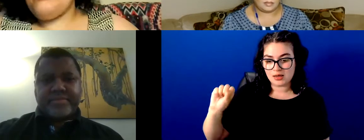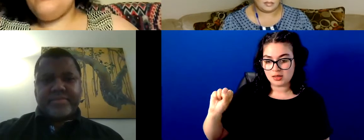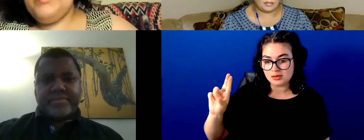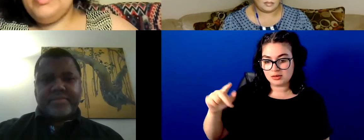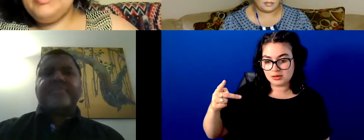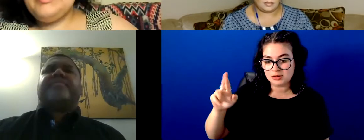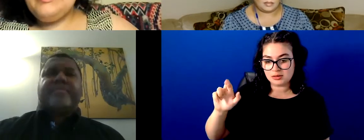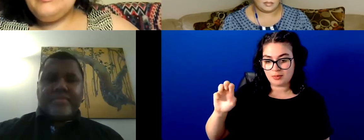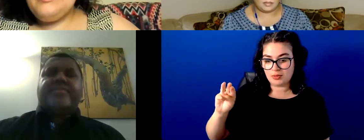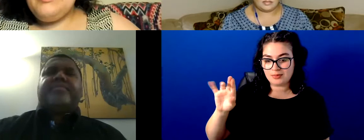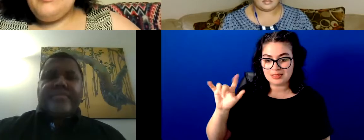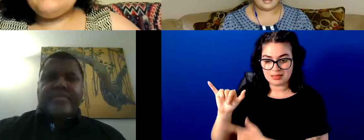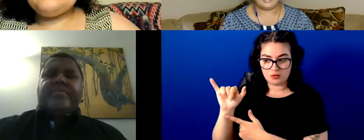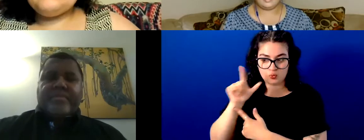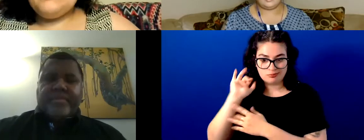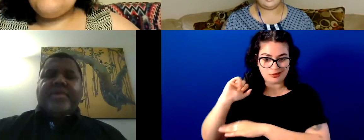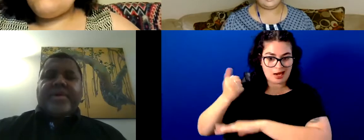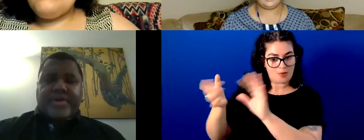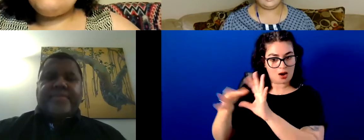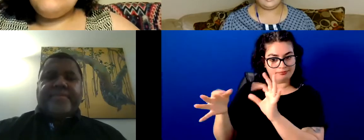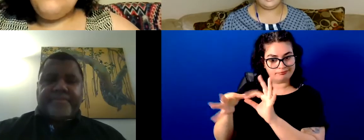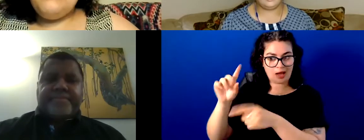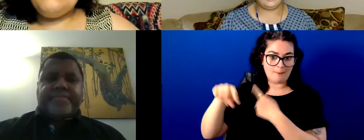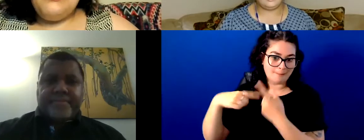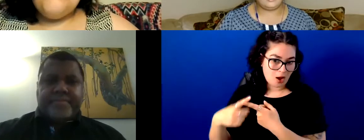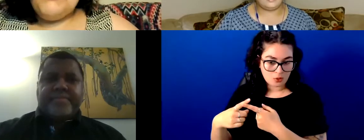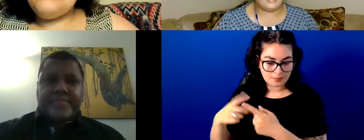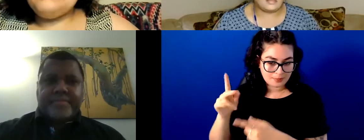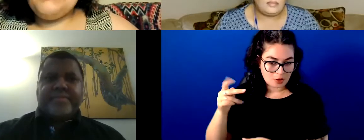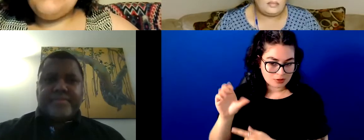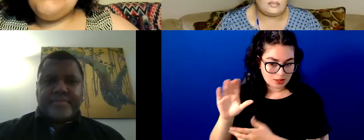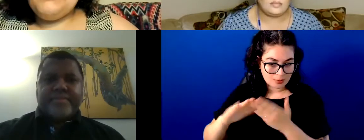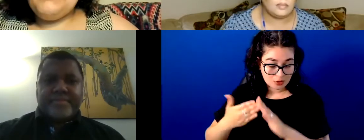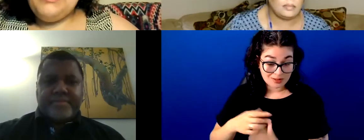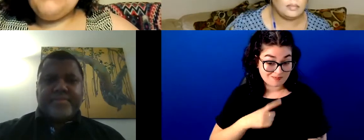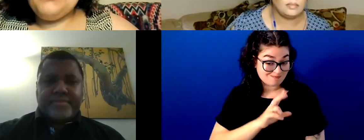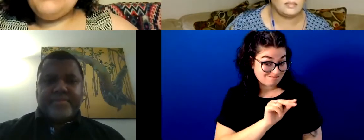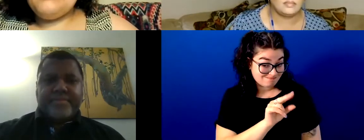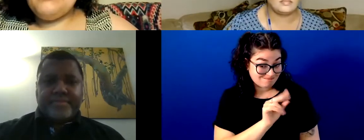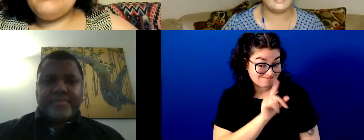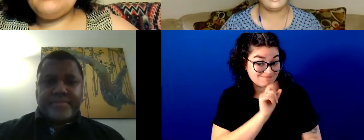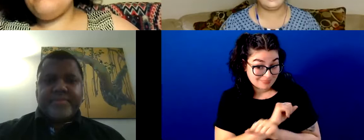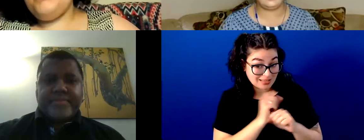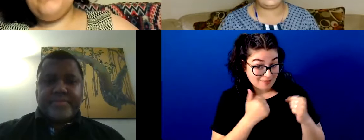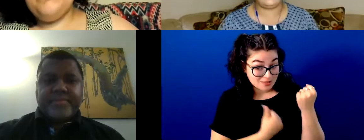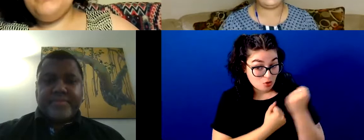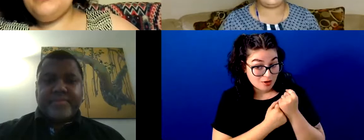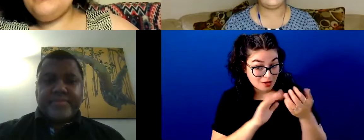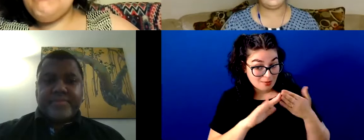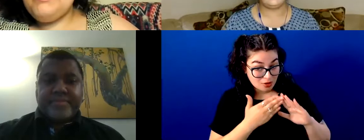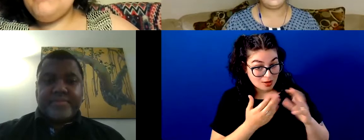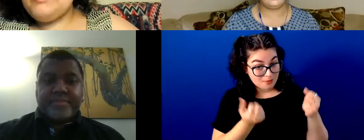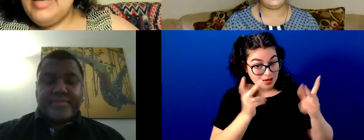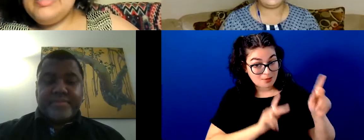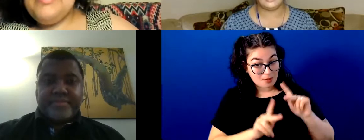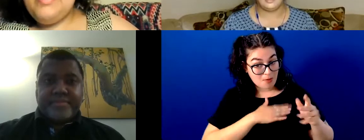people of color communities. And it's just like, no, I have a very supportive community behind me and a lot of people in my community who